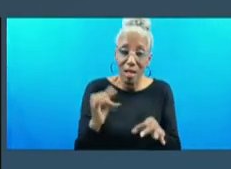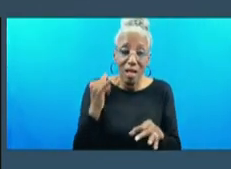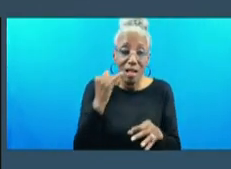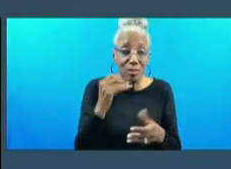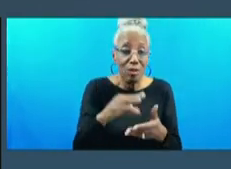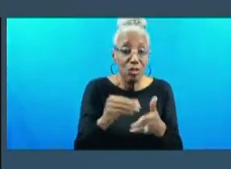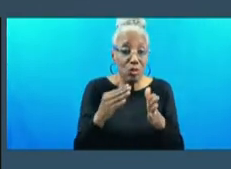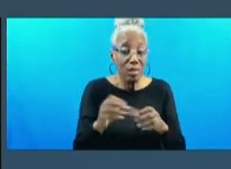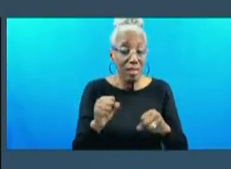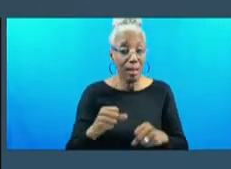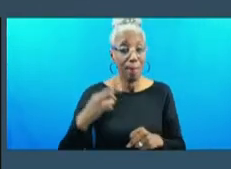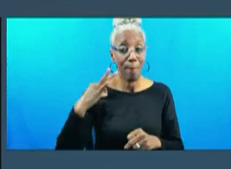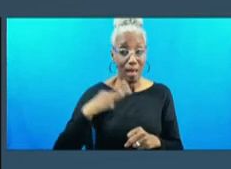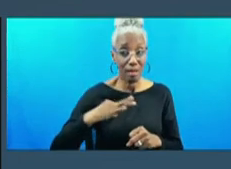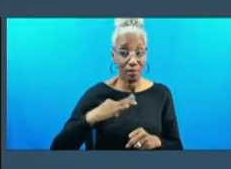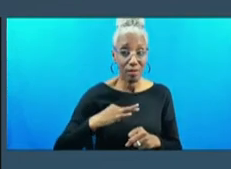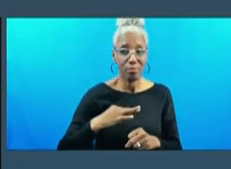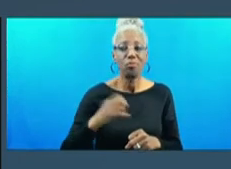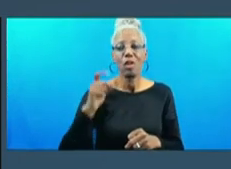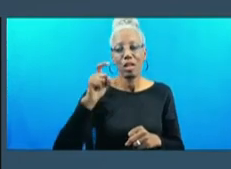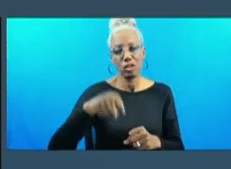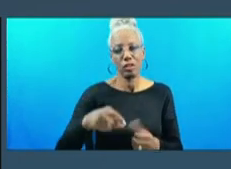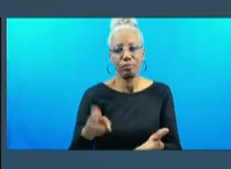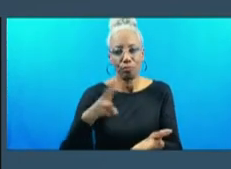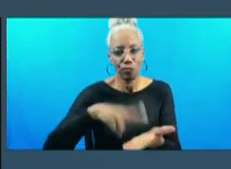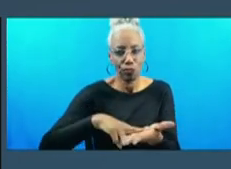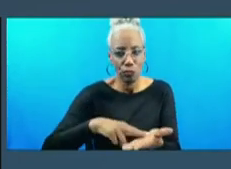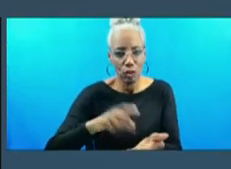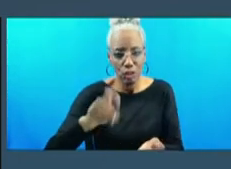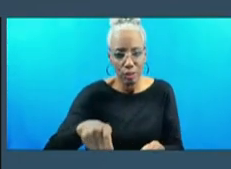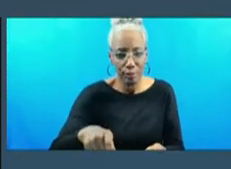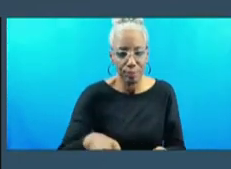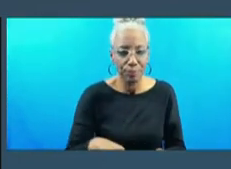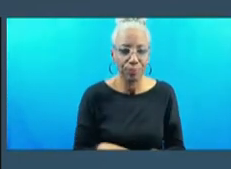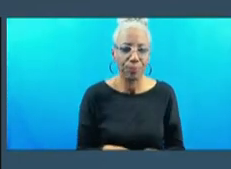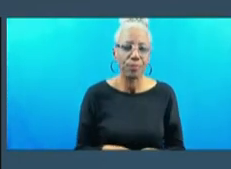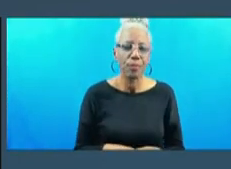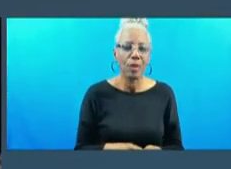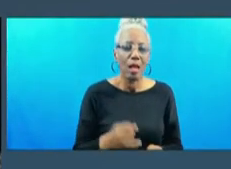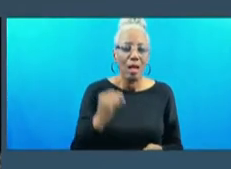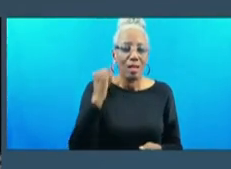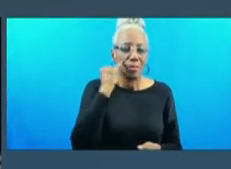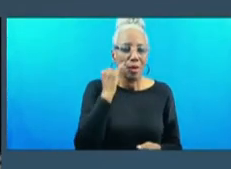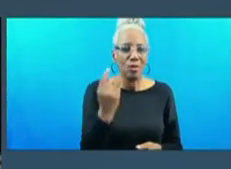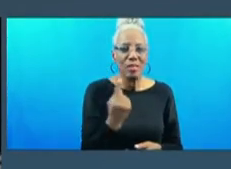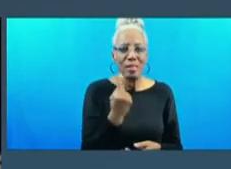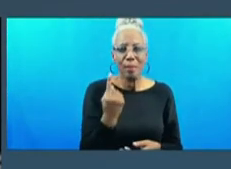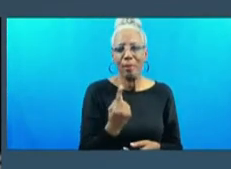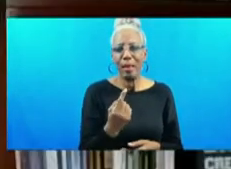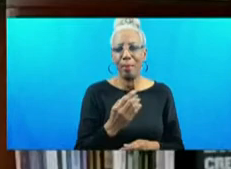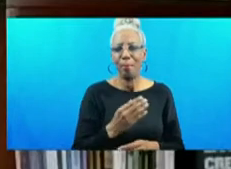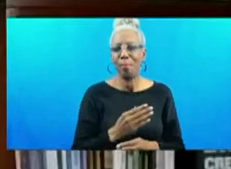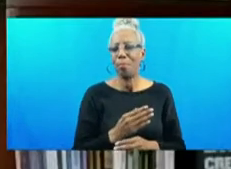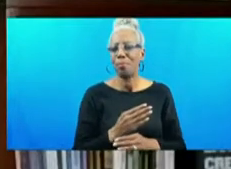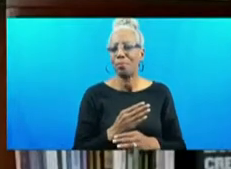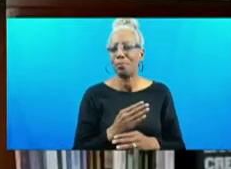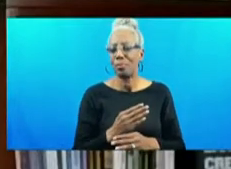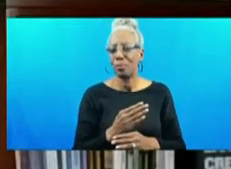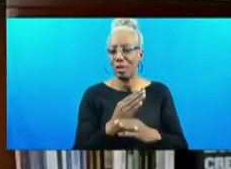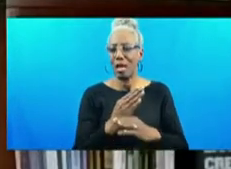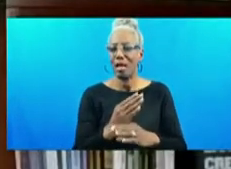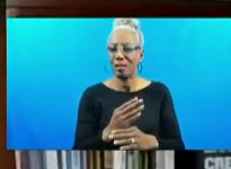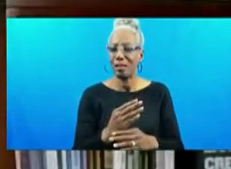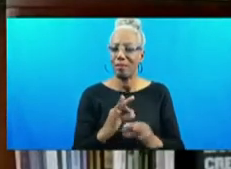are there anything that's impacting the family or the student that makes them not want to attend? Because then we need to address that problem as